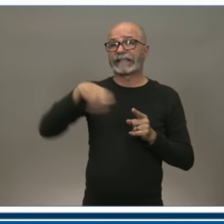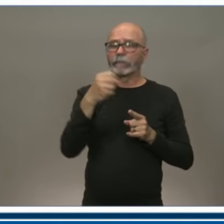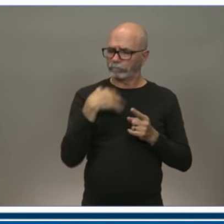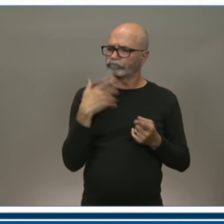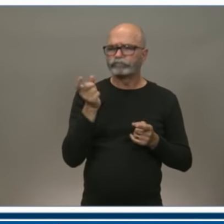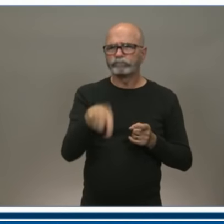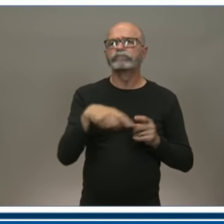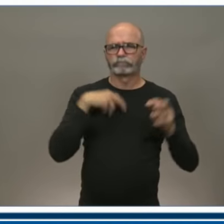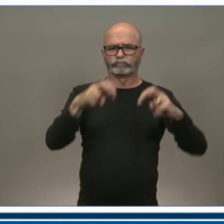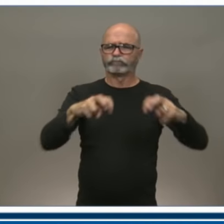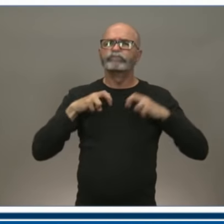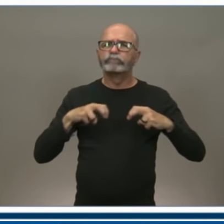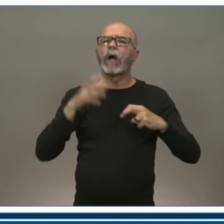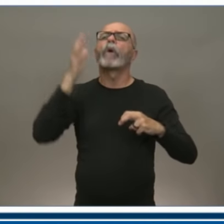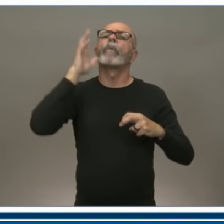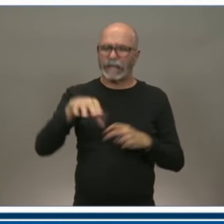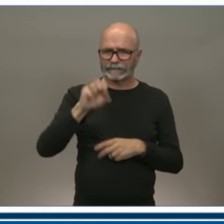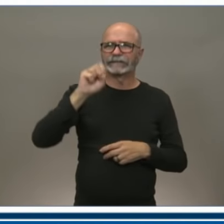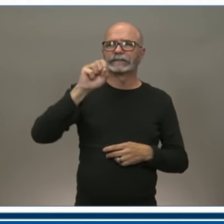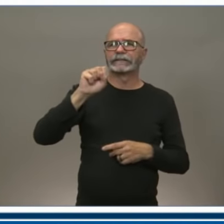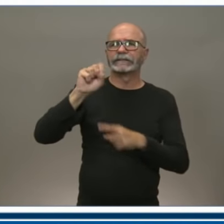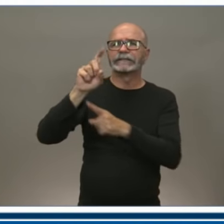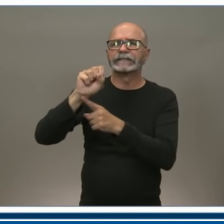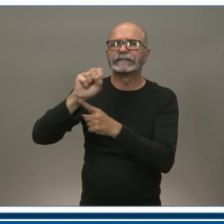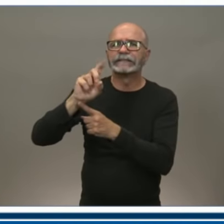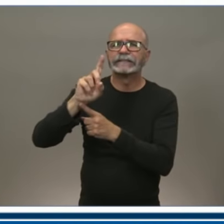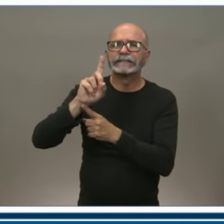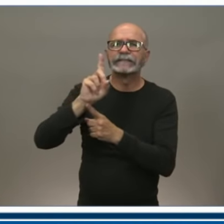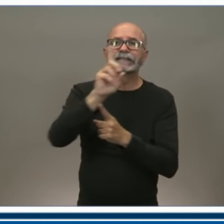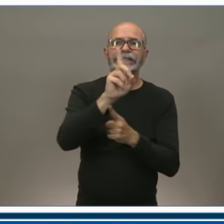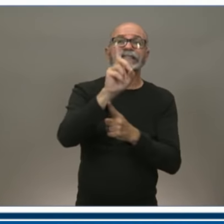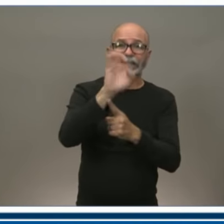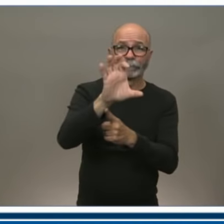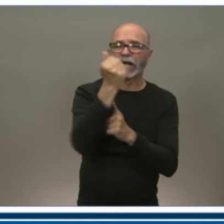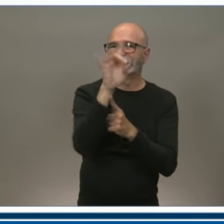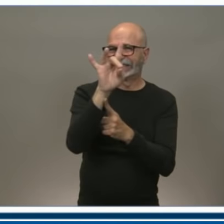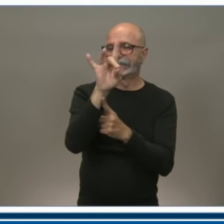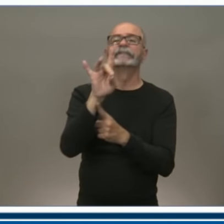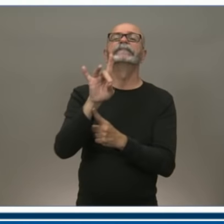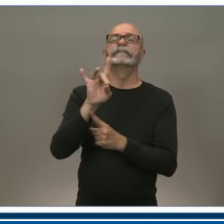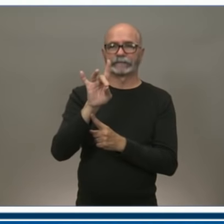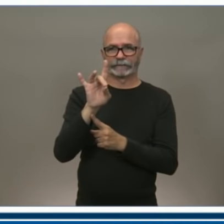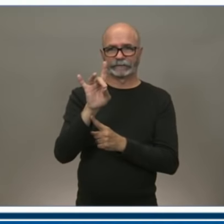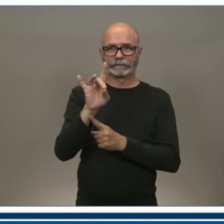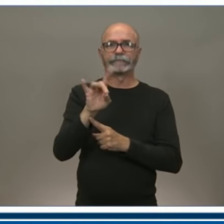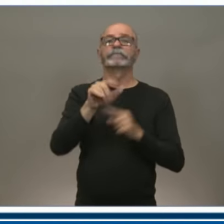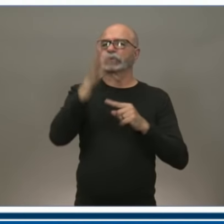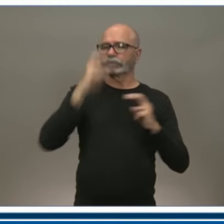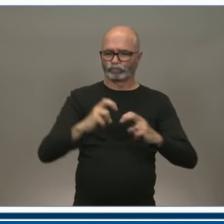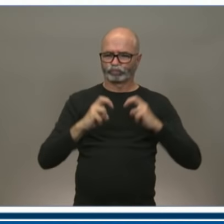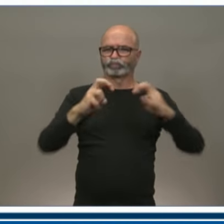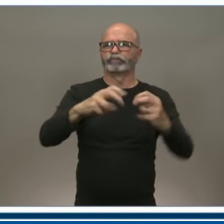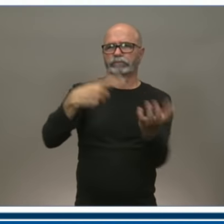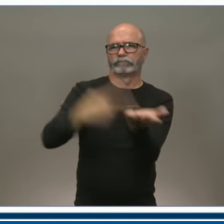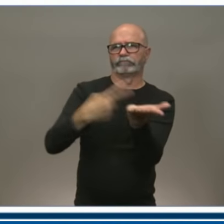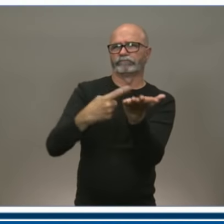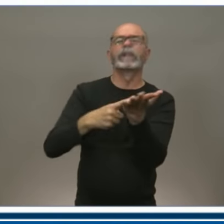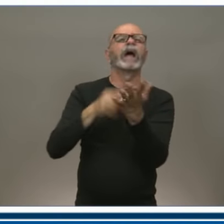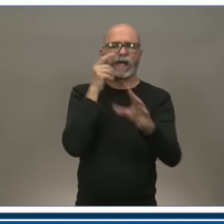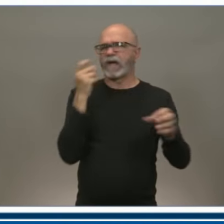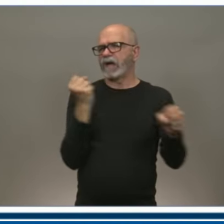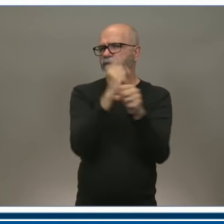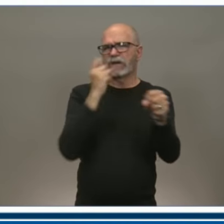the House. And each and every day, really, when it comes to the issue of COVID, I've been before the people of Nova Scotia. The reality of it